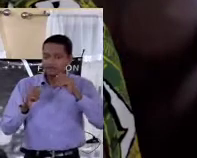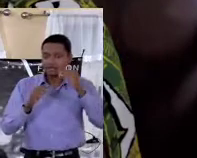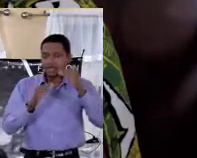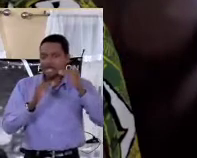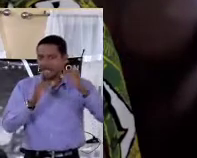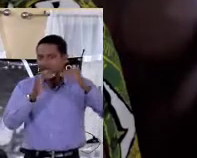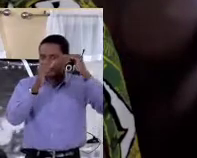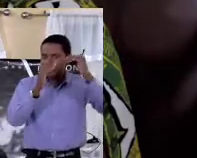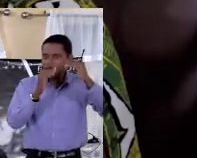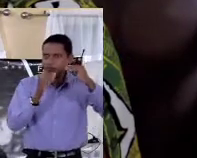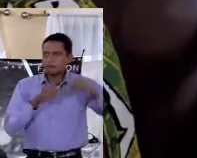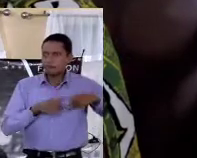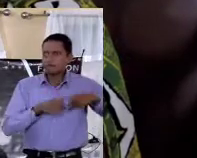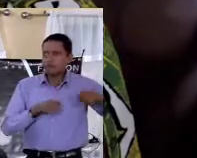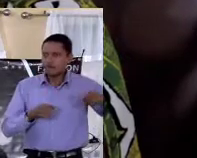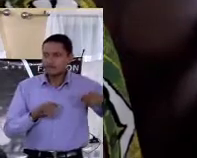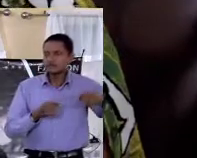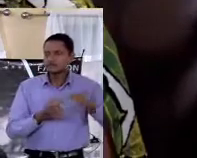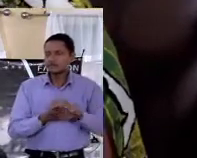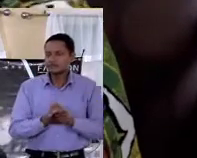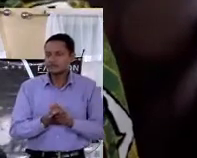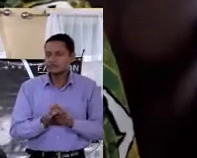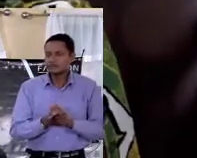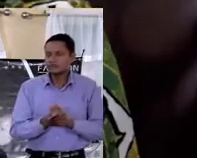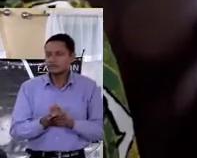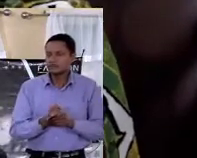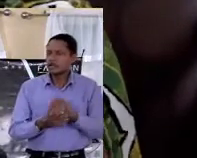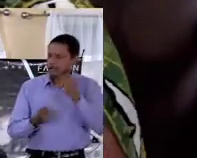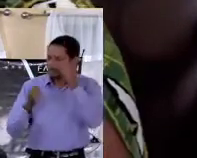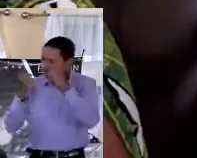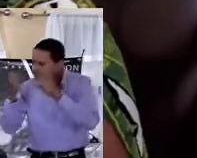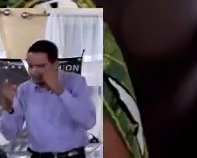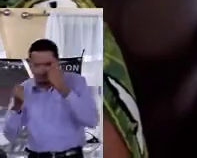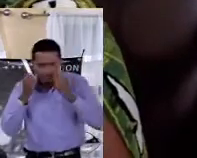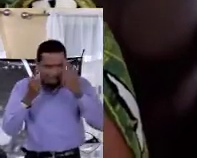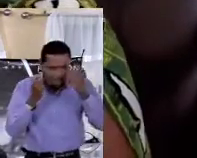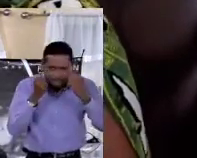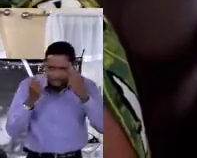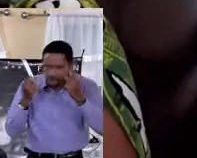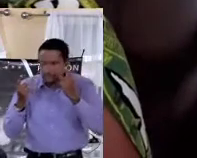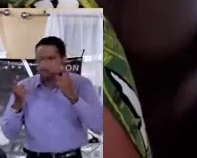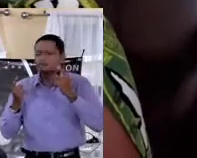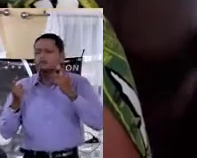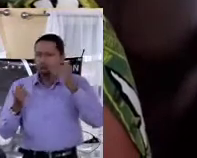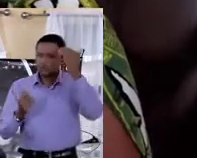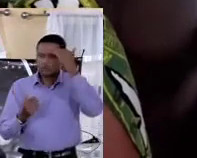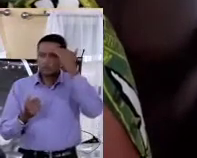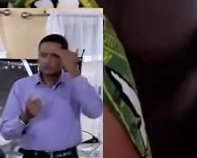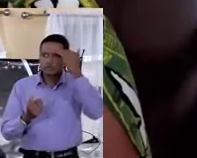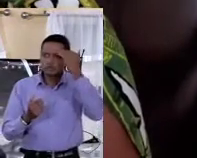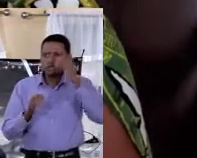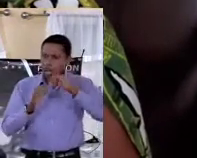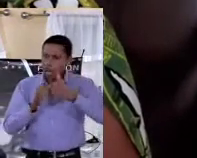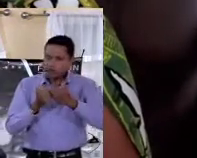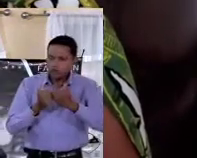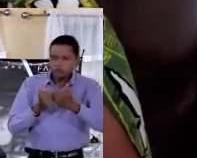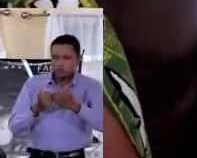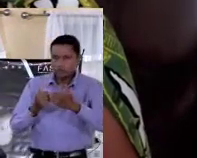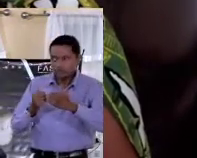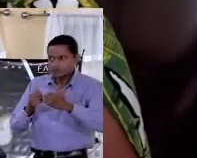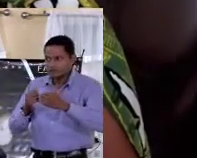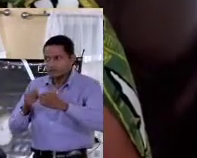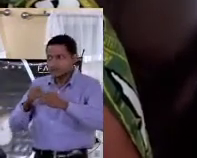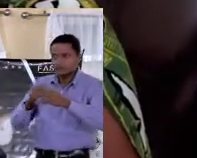And so understanding that and understanding how you enter the market as a fast fashion brand is